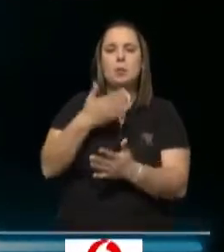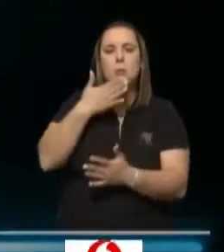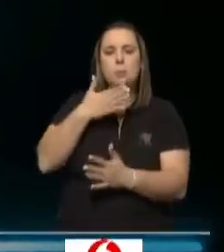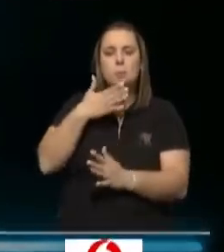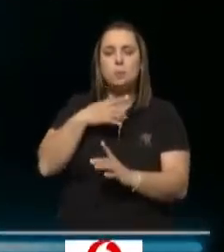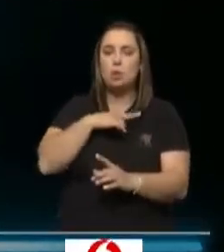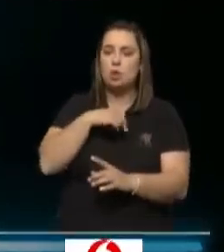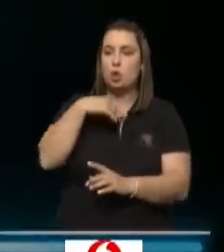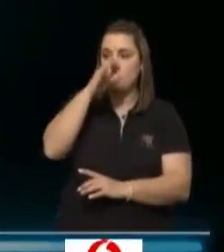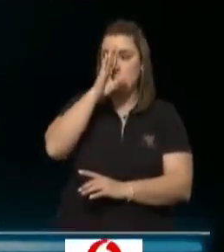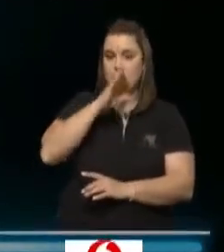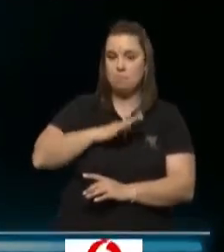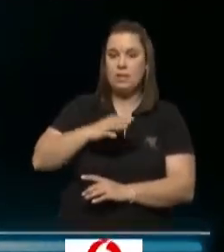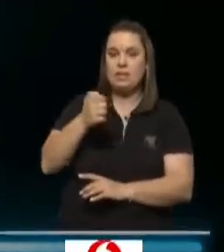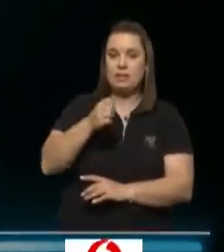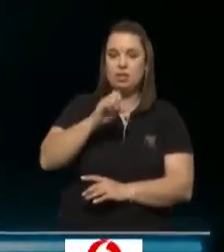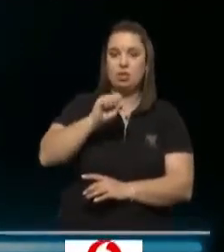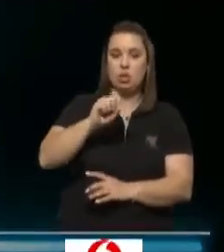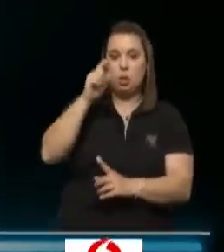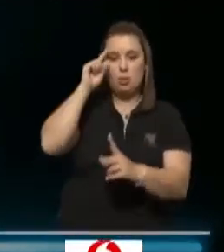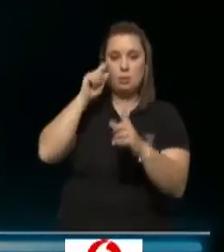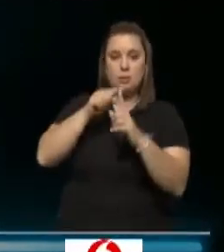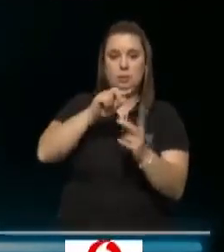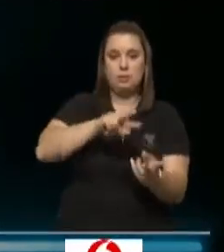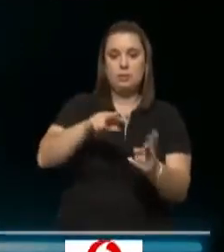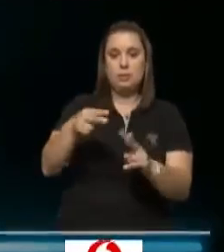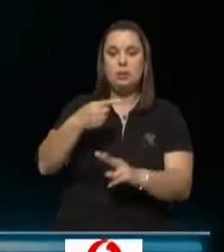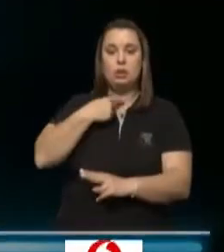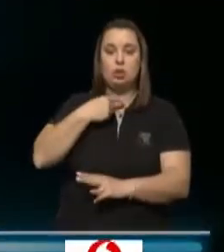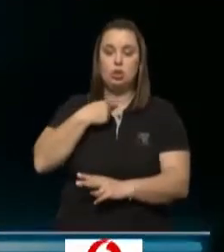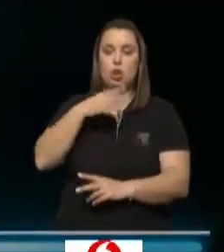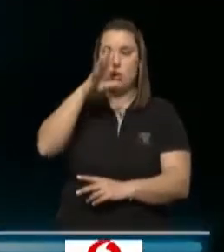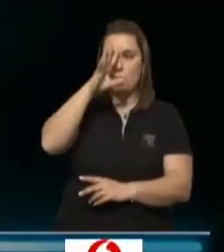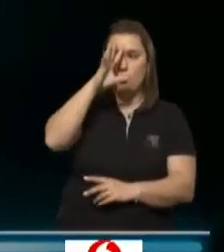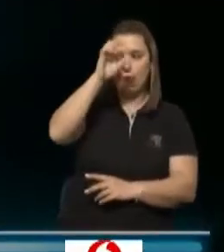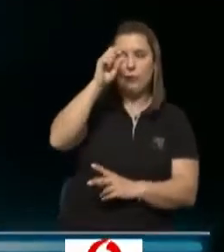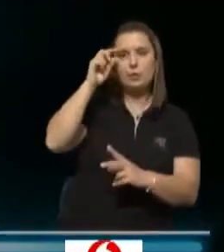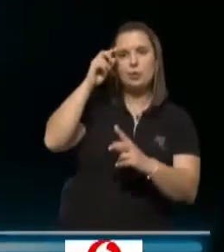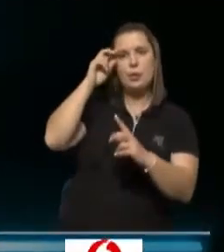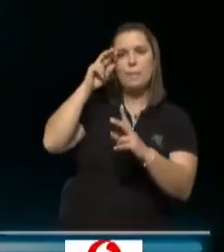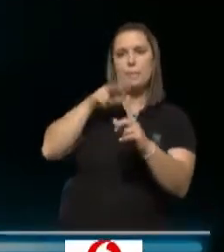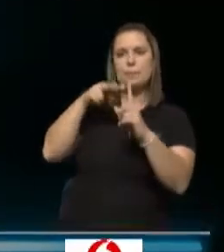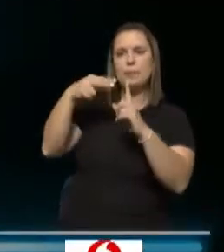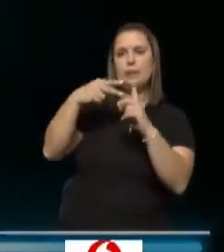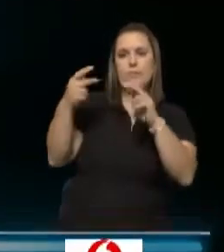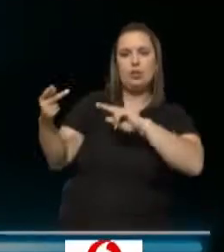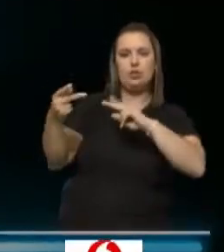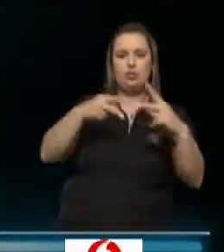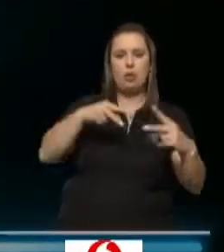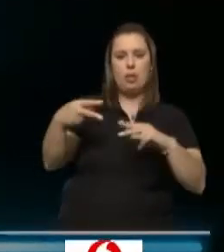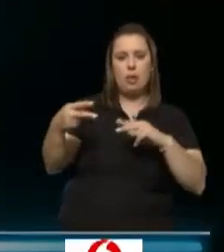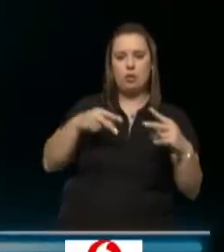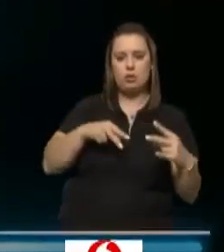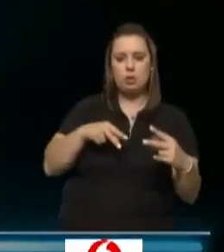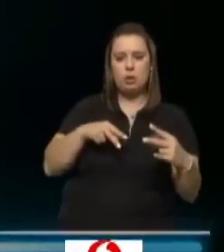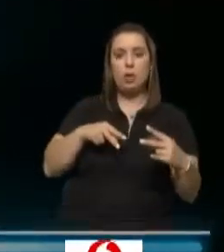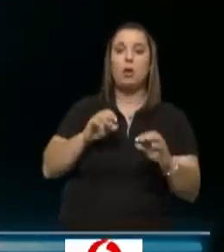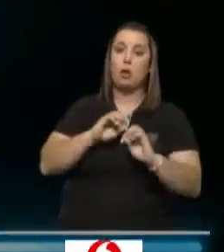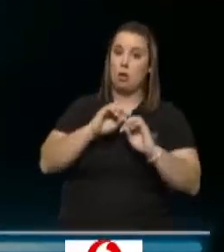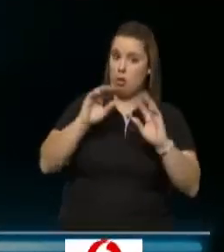allocated was because investment was going to support return. But as a